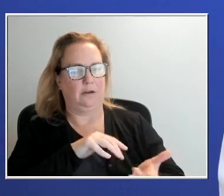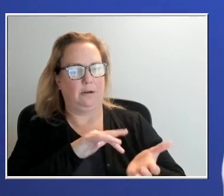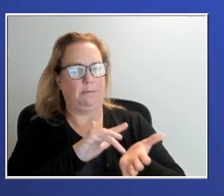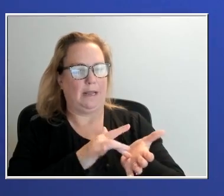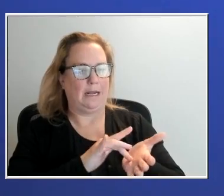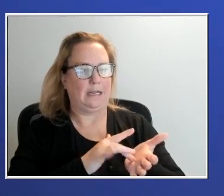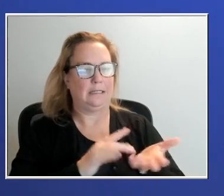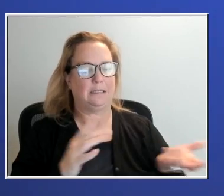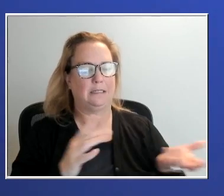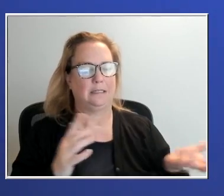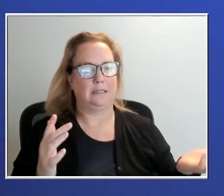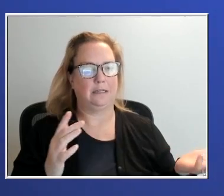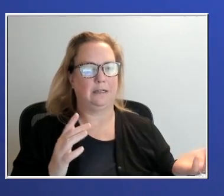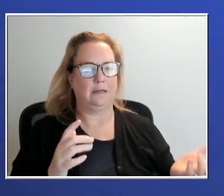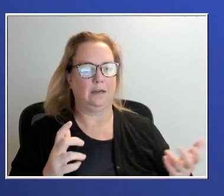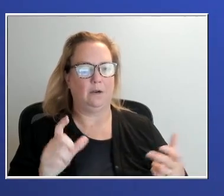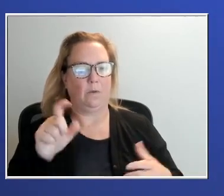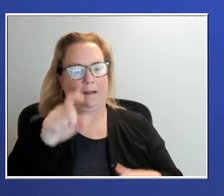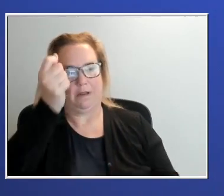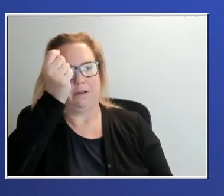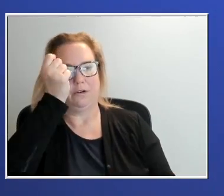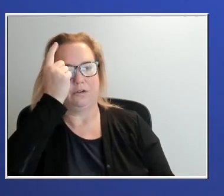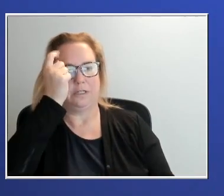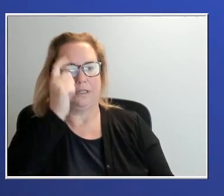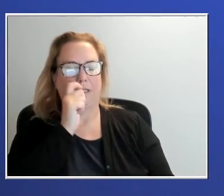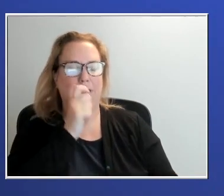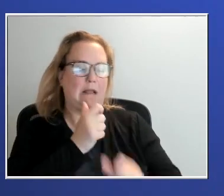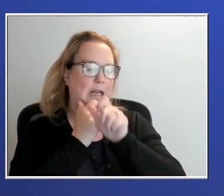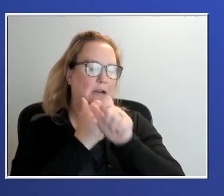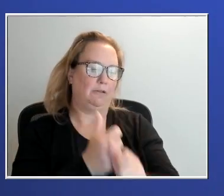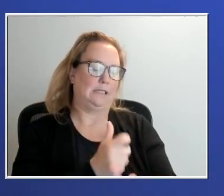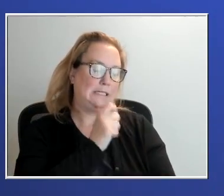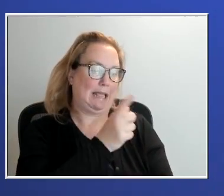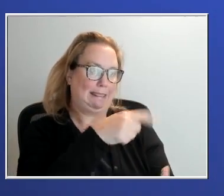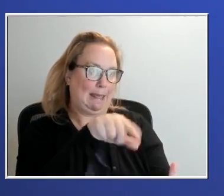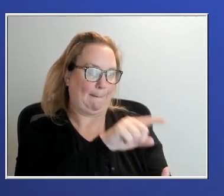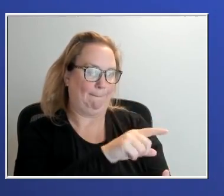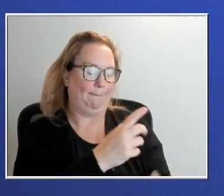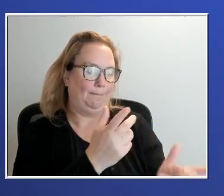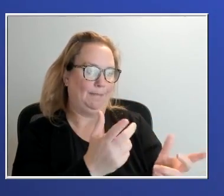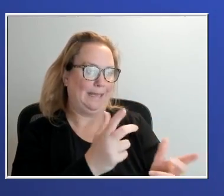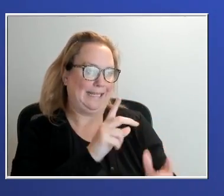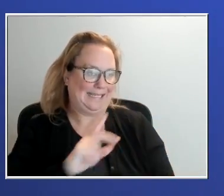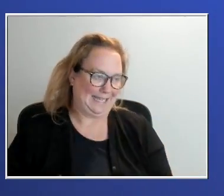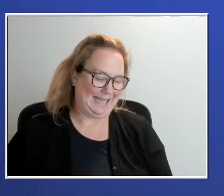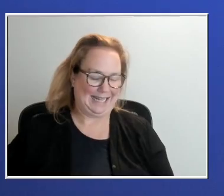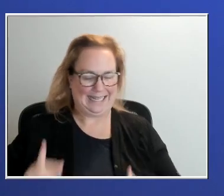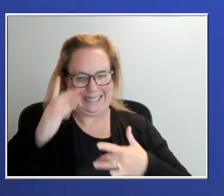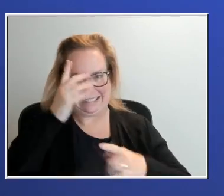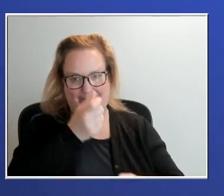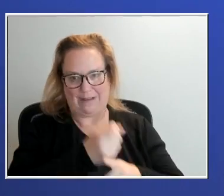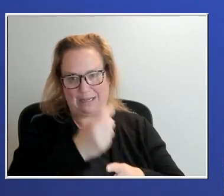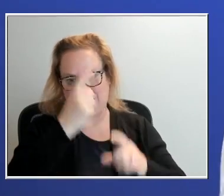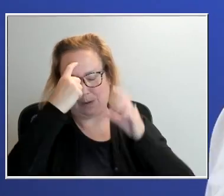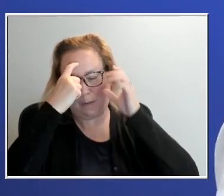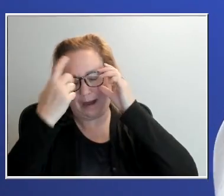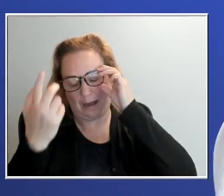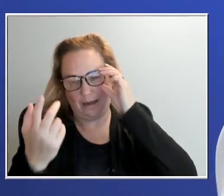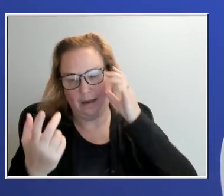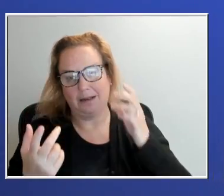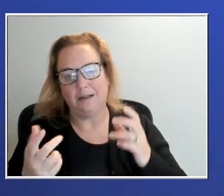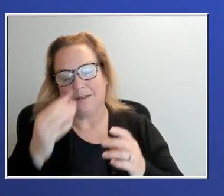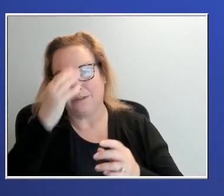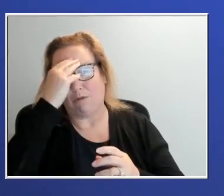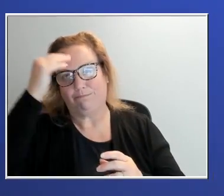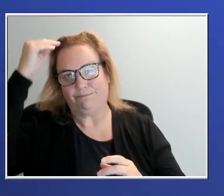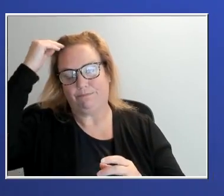But I think we have to understand that this non-adherence may not be them, it might be the kidney disease affecting their brain health. So keeping that in mind when